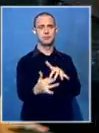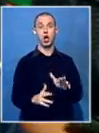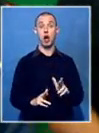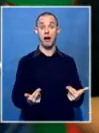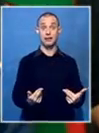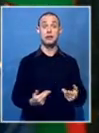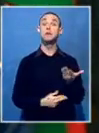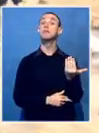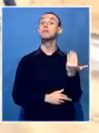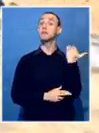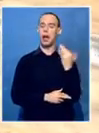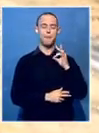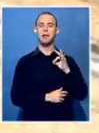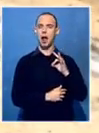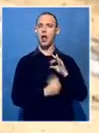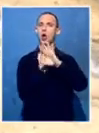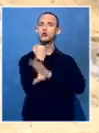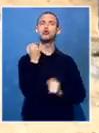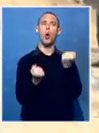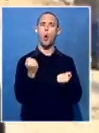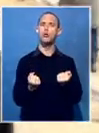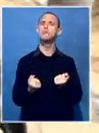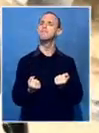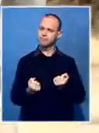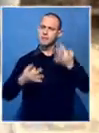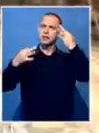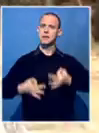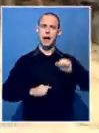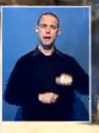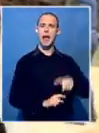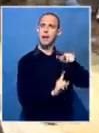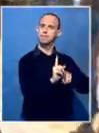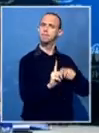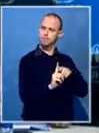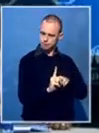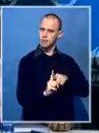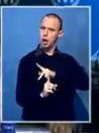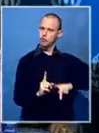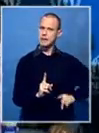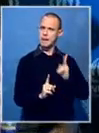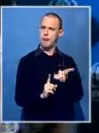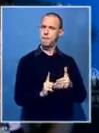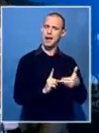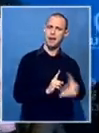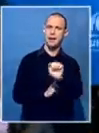court cleared Nkurunziza's bid, saying he was free to run for a third term. Sarah Kemani, SABC News.